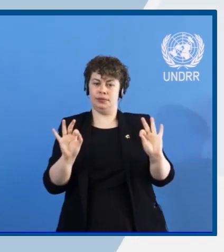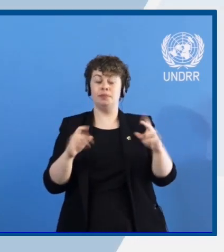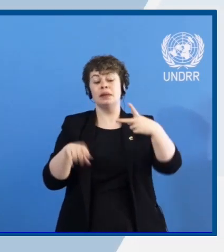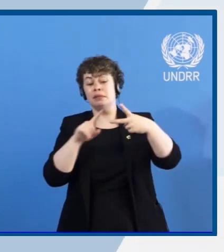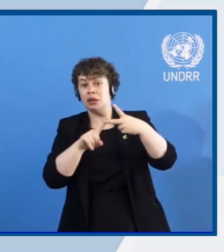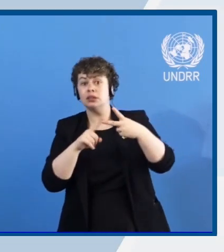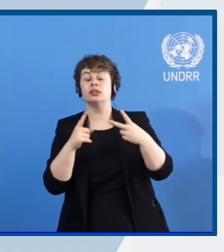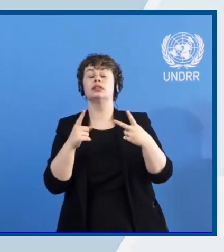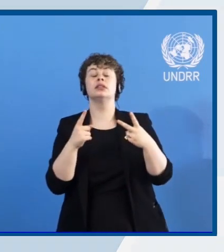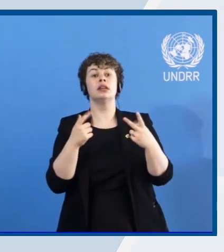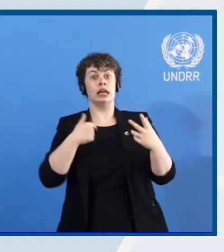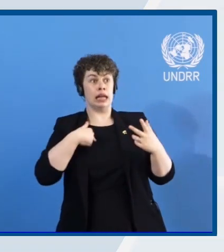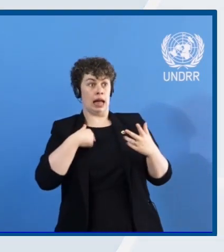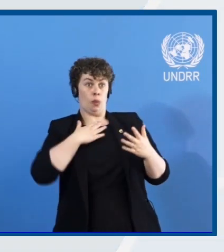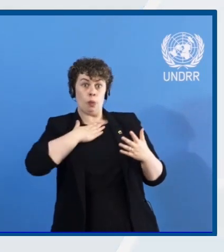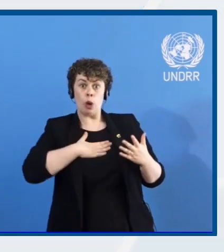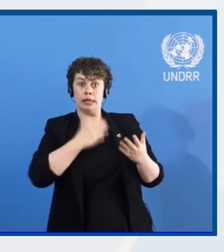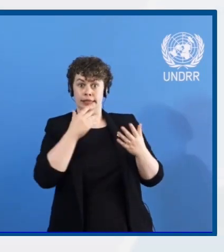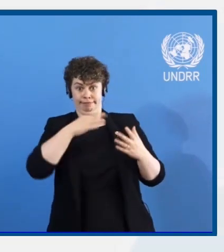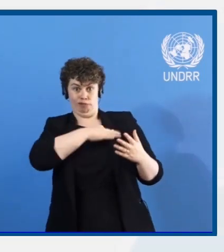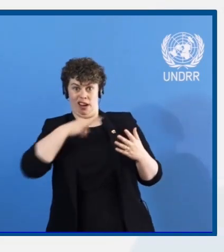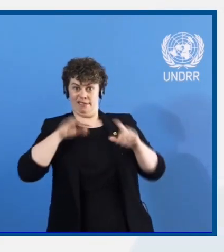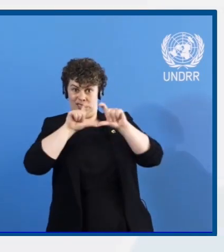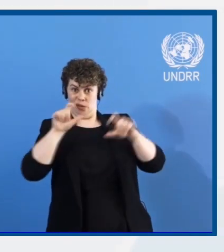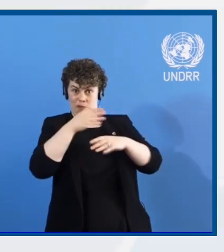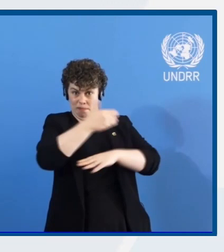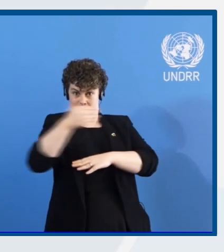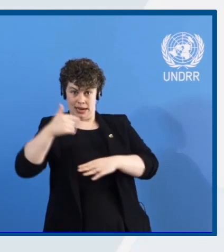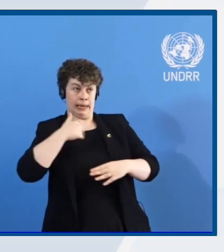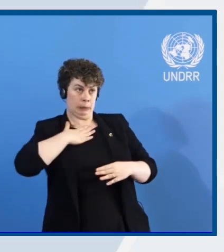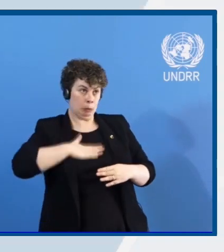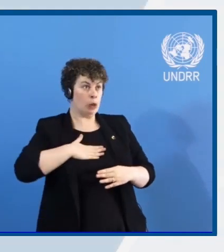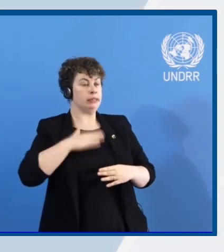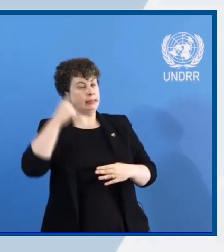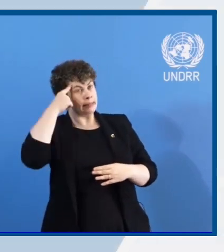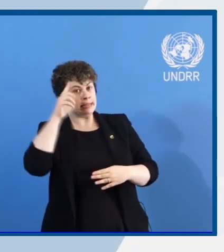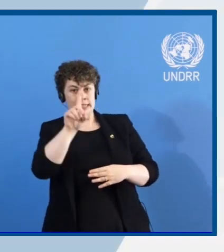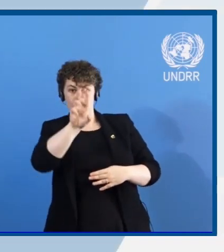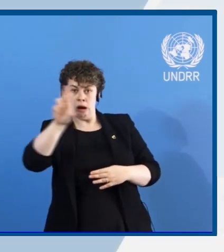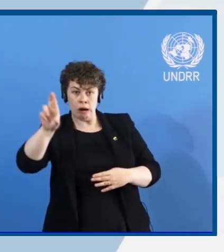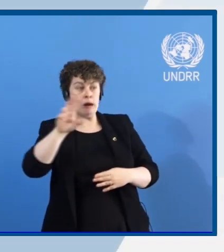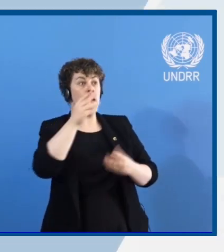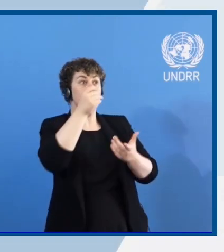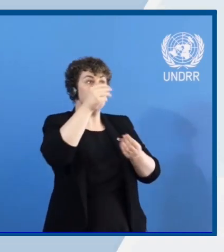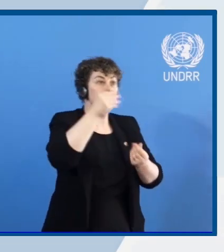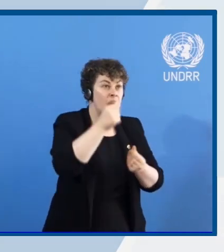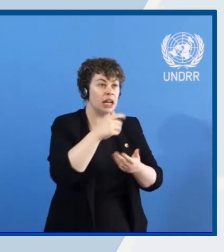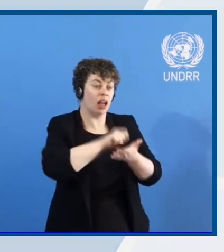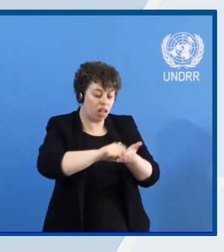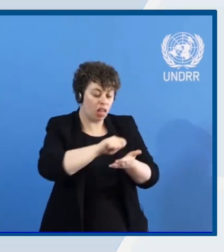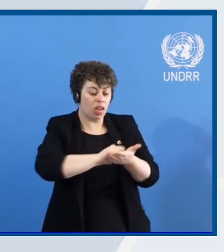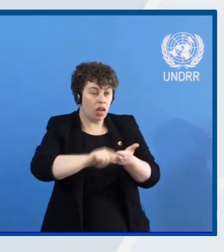not conducive for involving the private sector in anything disaster risk reduction. We do need collectively through